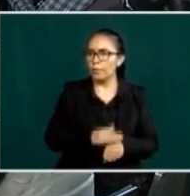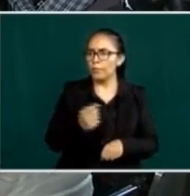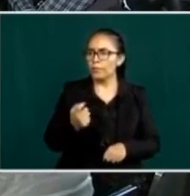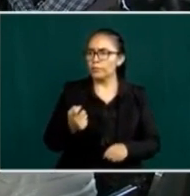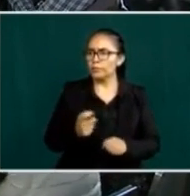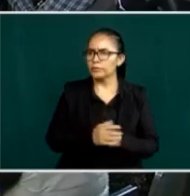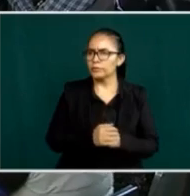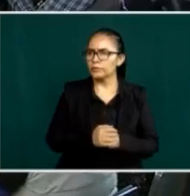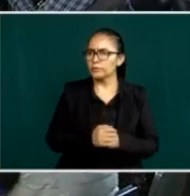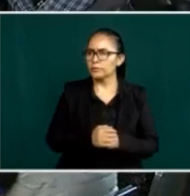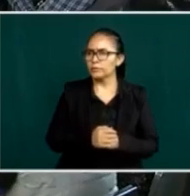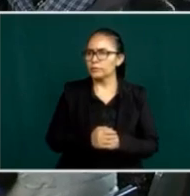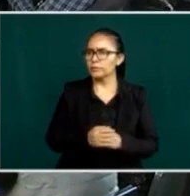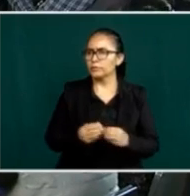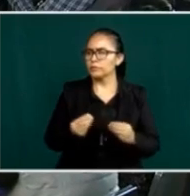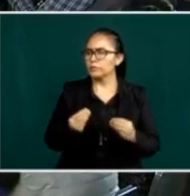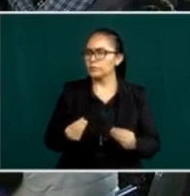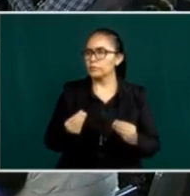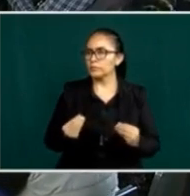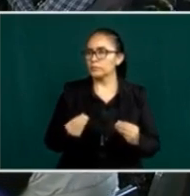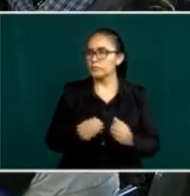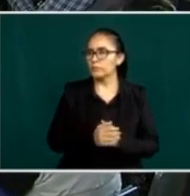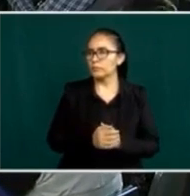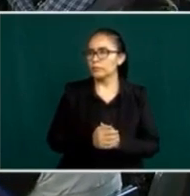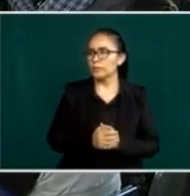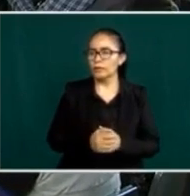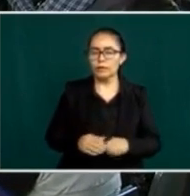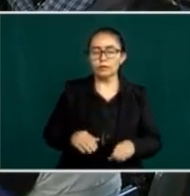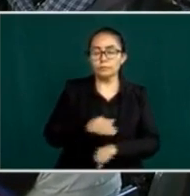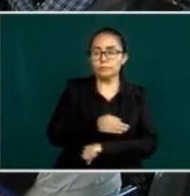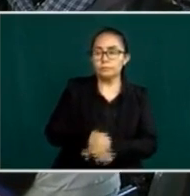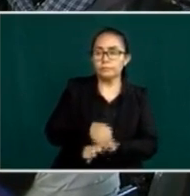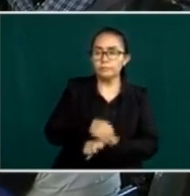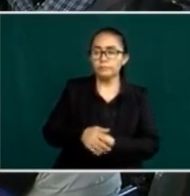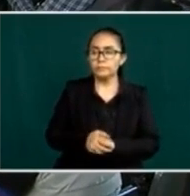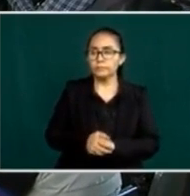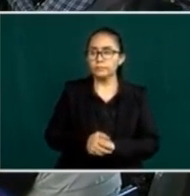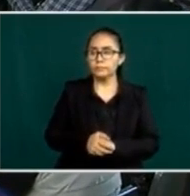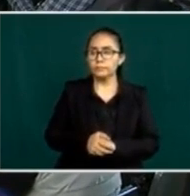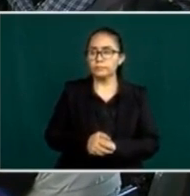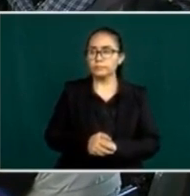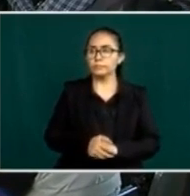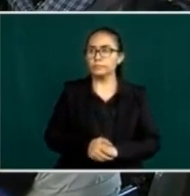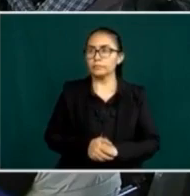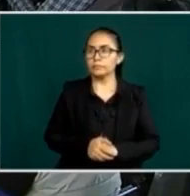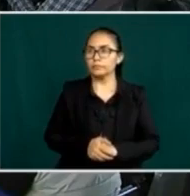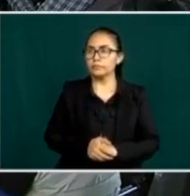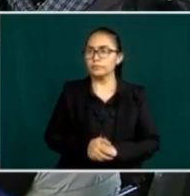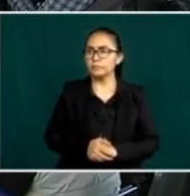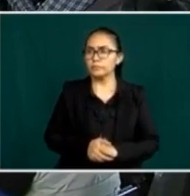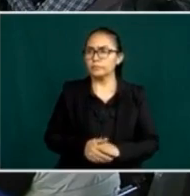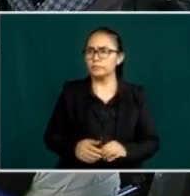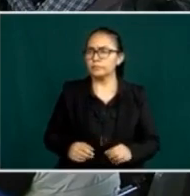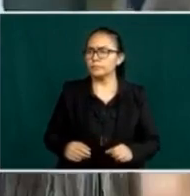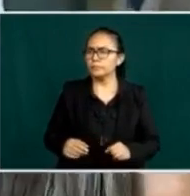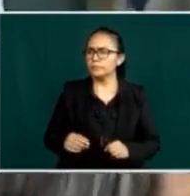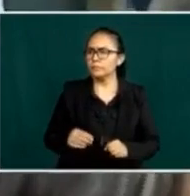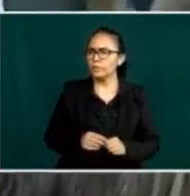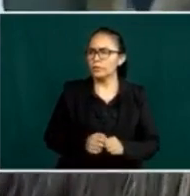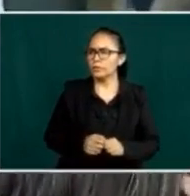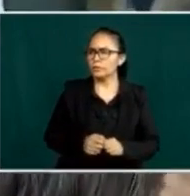it's there's very expensive lands and the lands